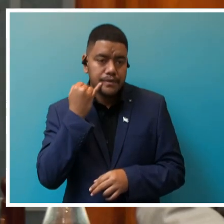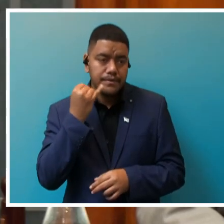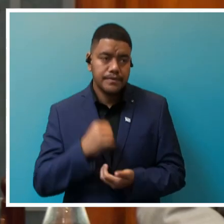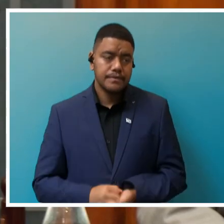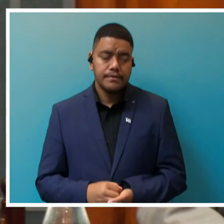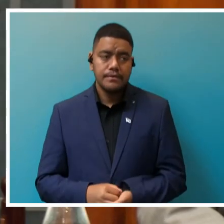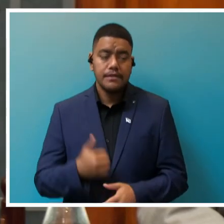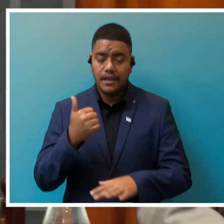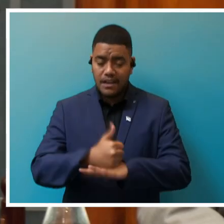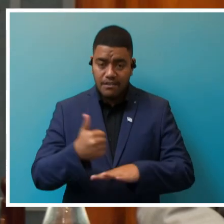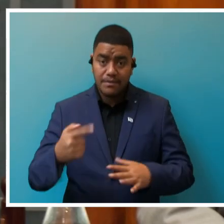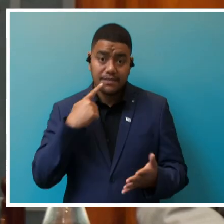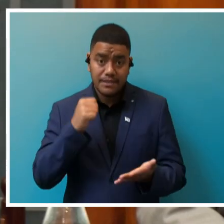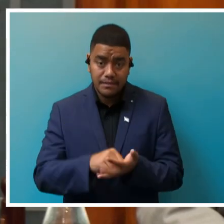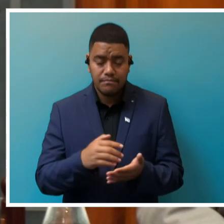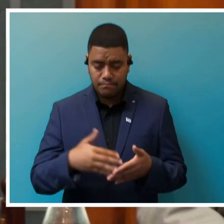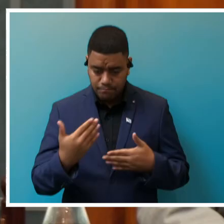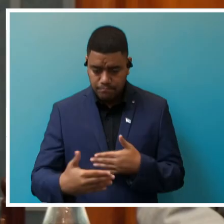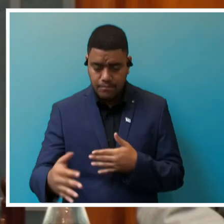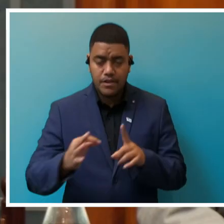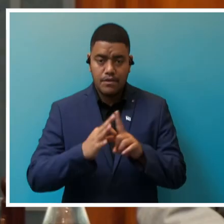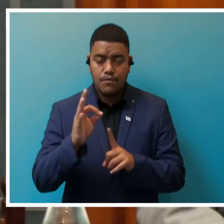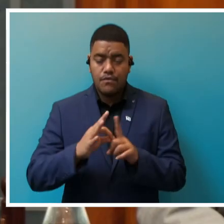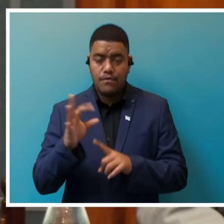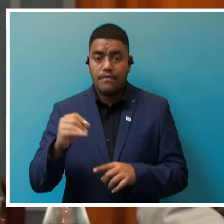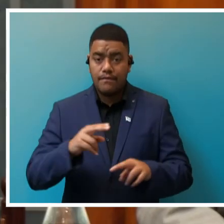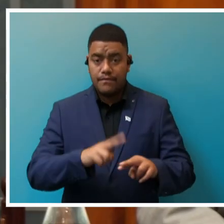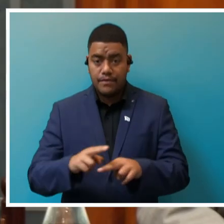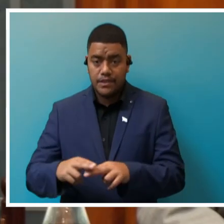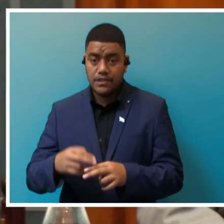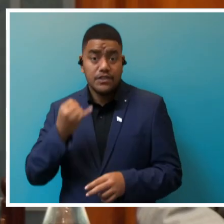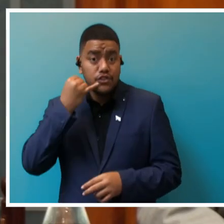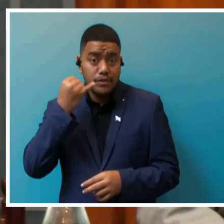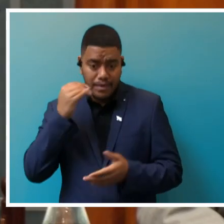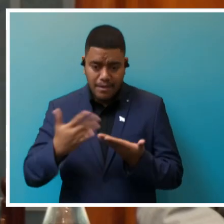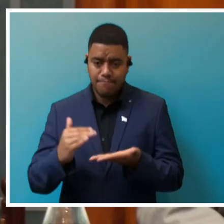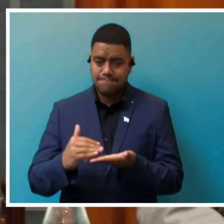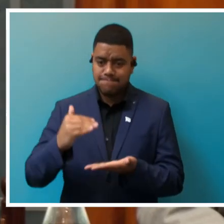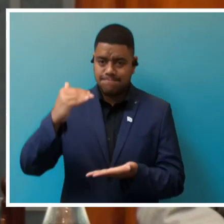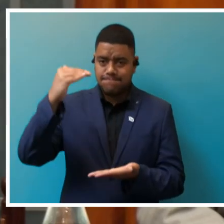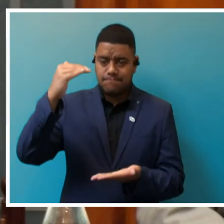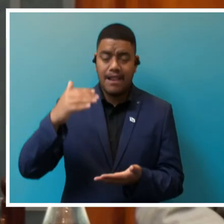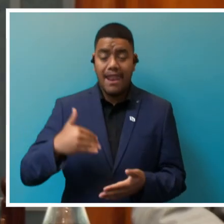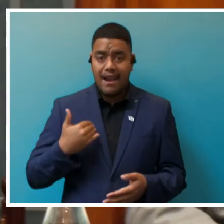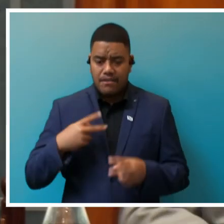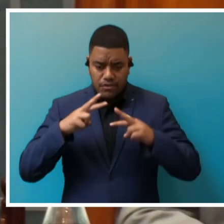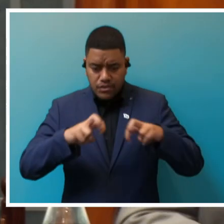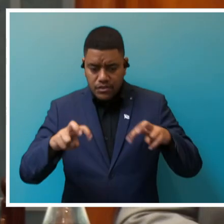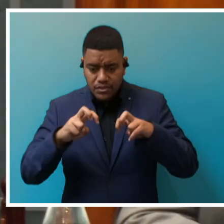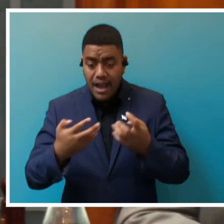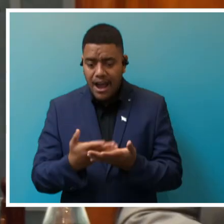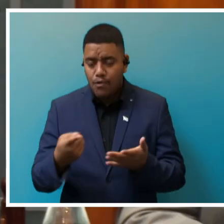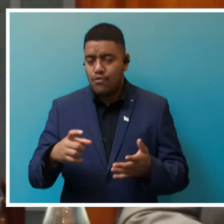stations facilitate improvement on Fiji sheep breed, carrying out applied research to address current